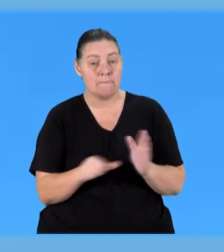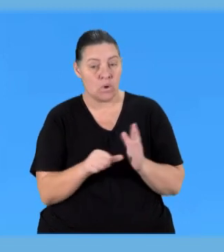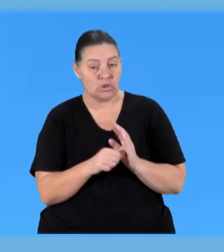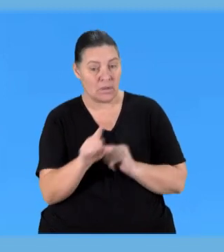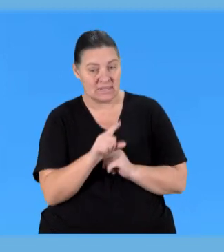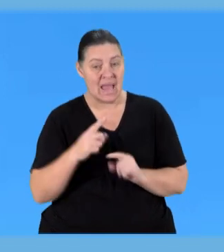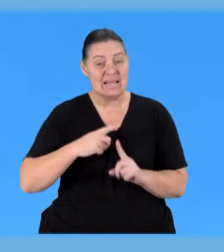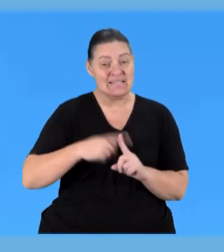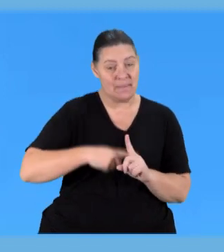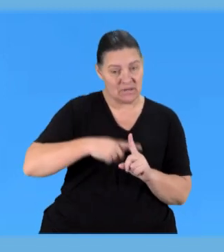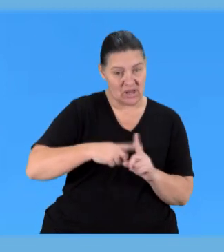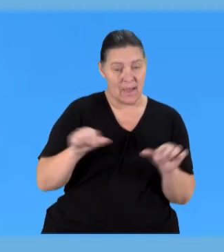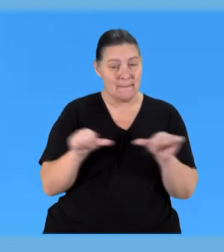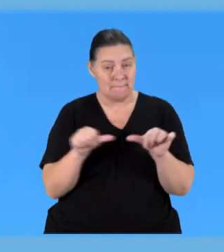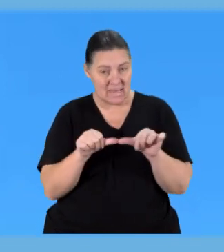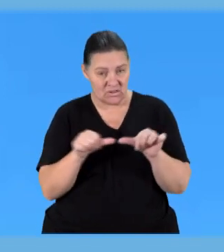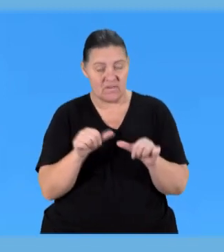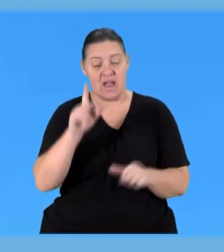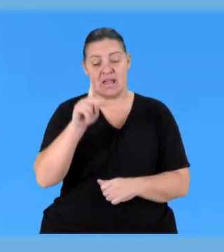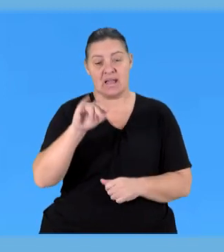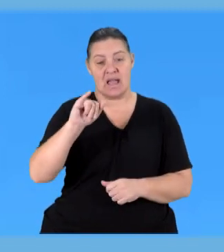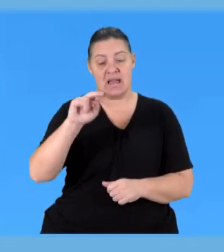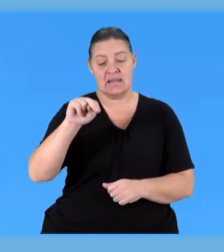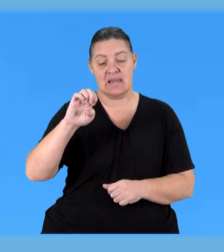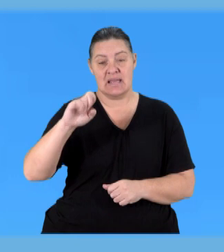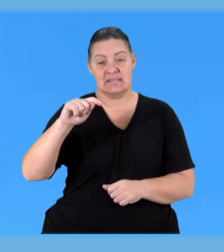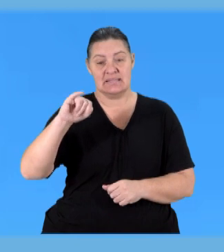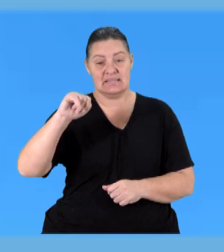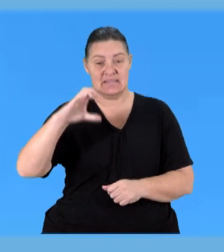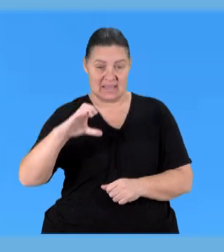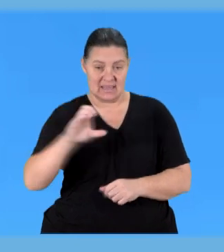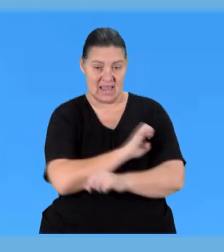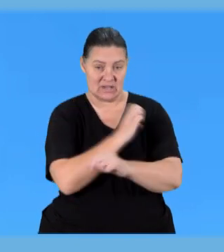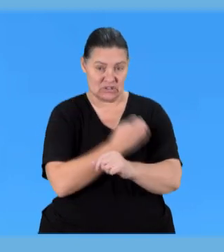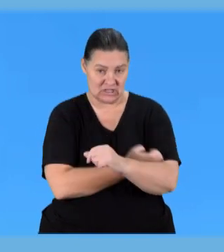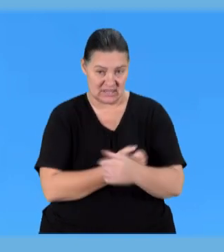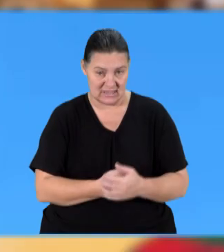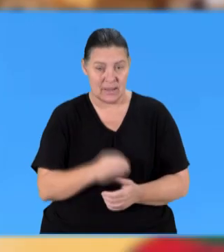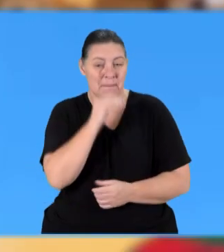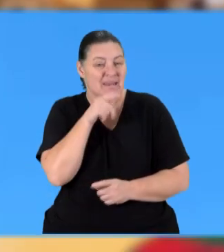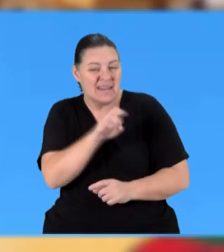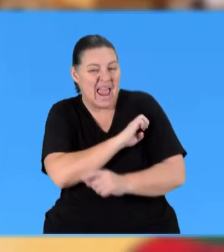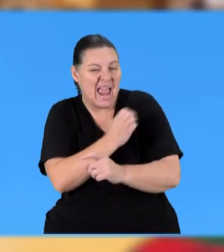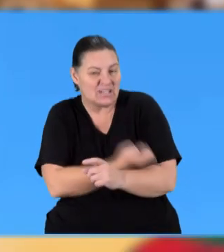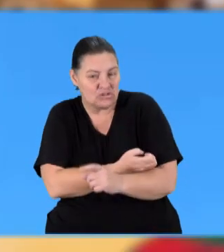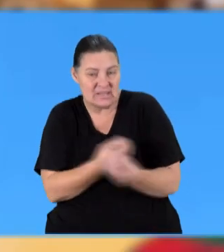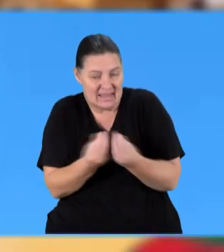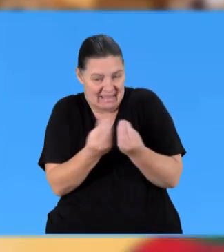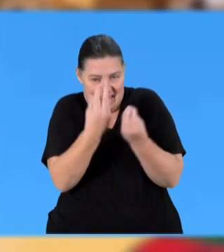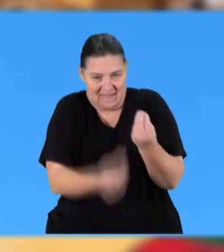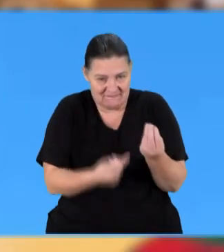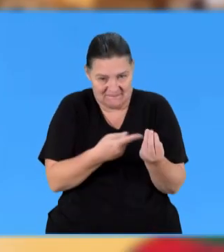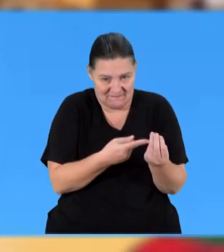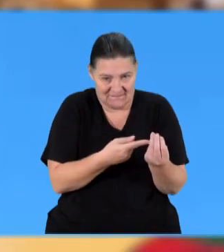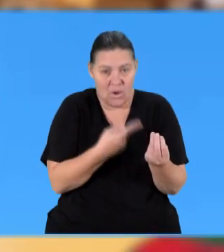is that temperature is a measure of kinetic energy. And kinetic energy, it is that energy that a substance